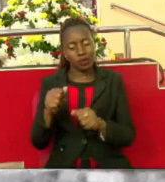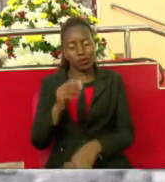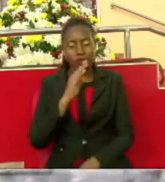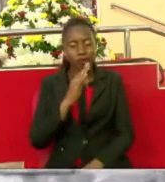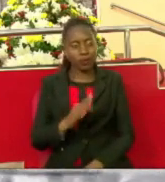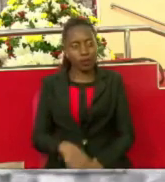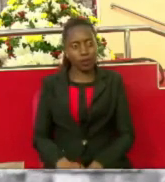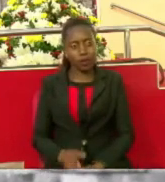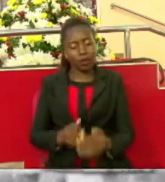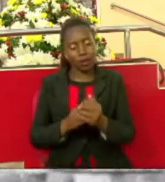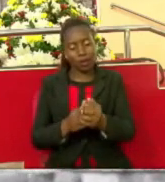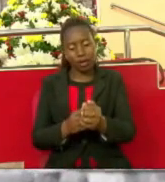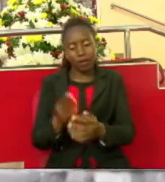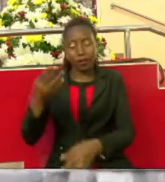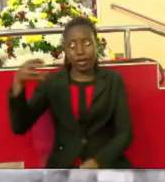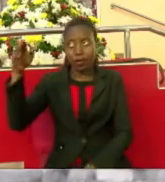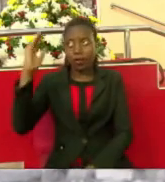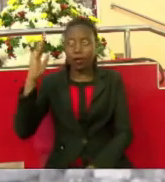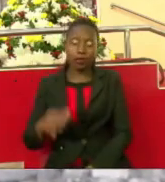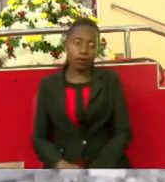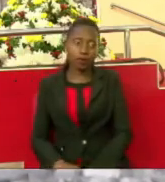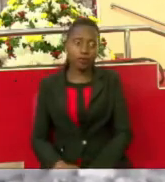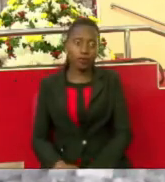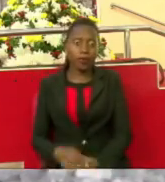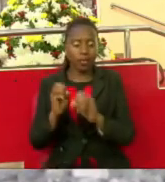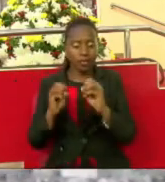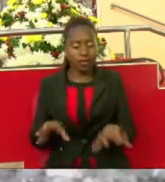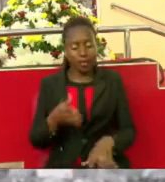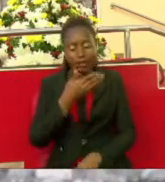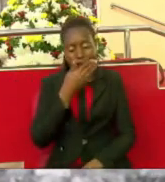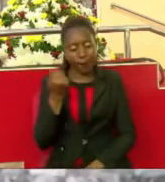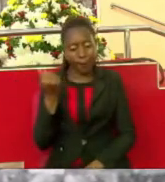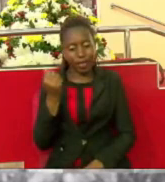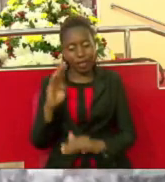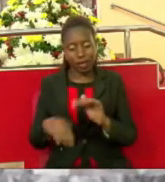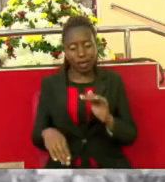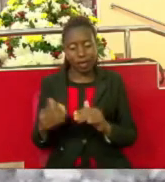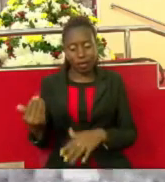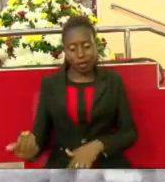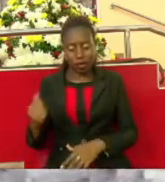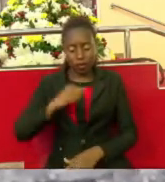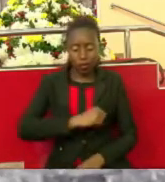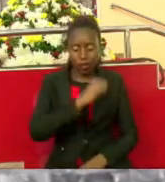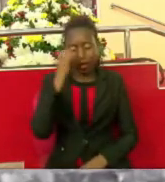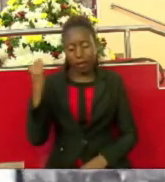by God, there is nothing better than a child who is waking, than a person who is waking up every morning